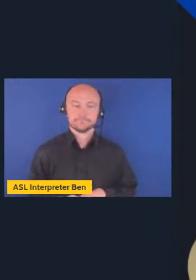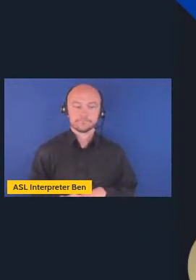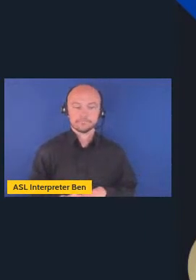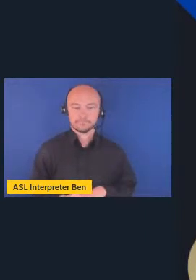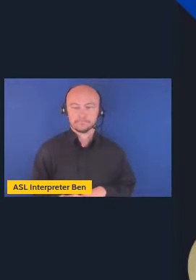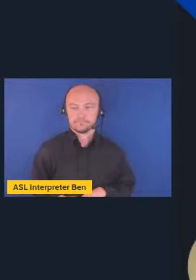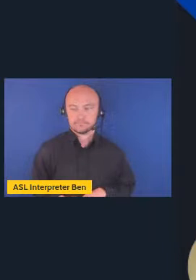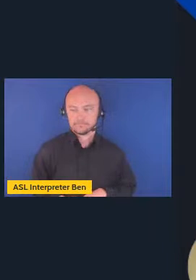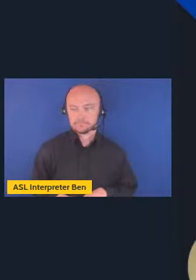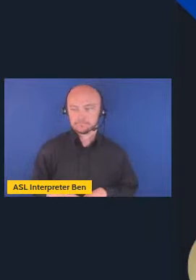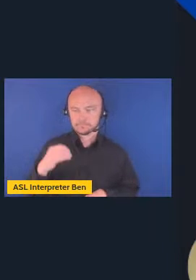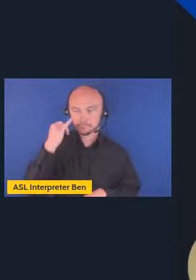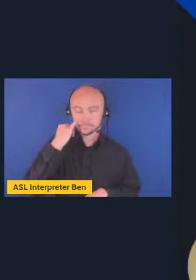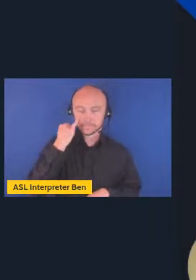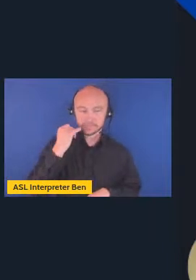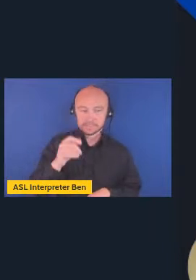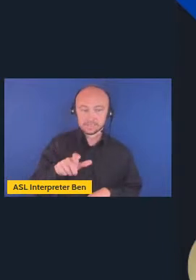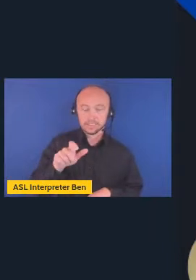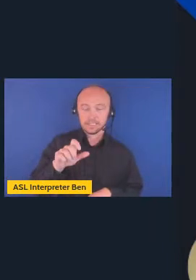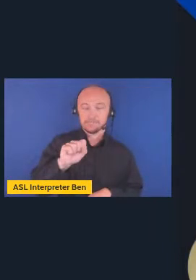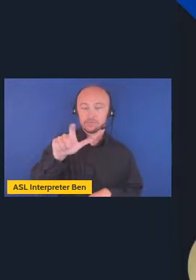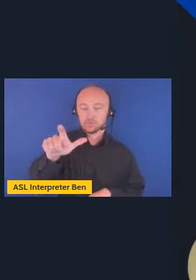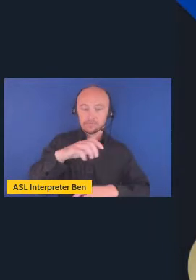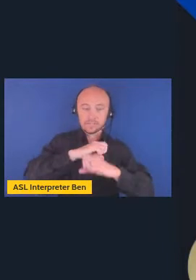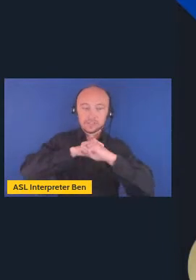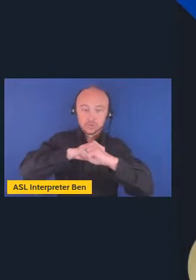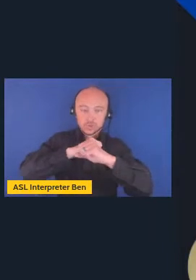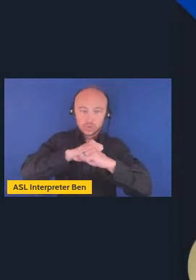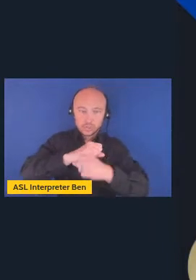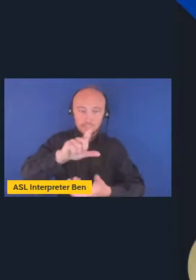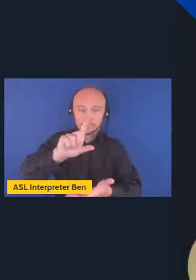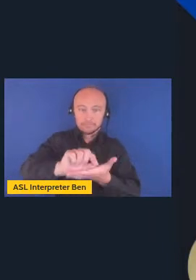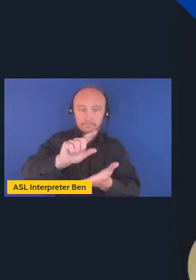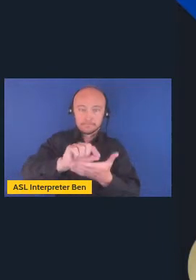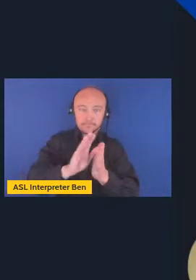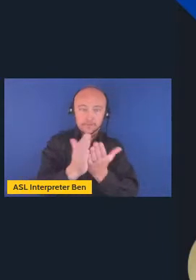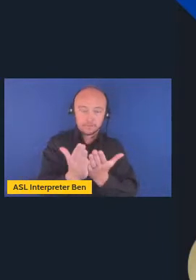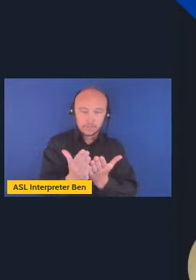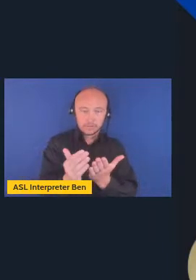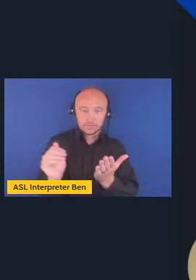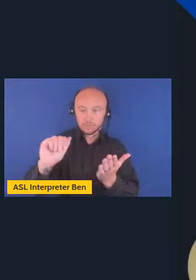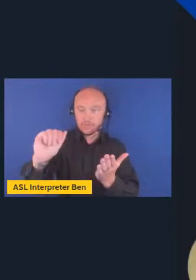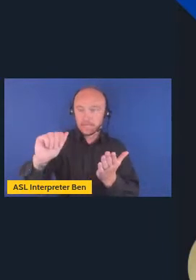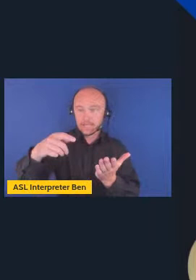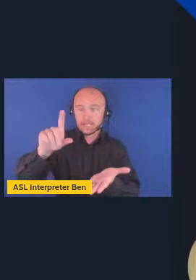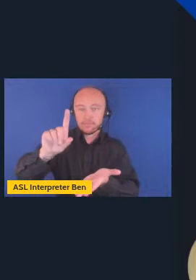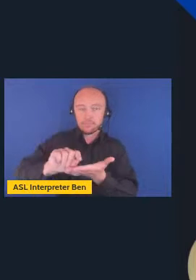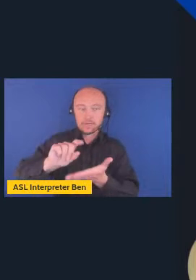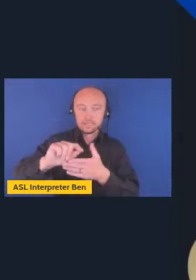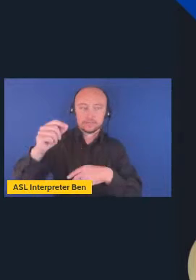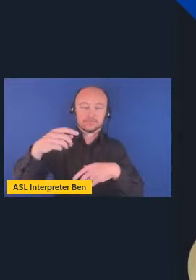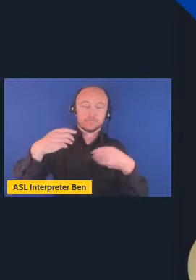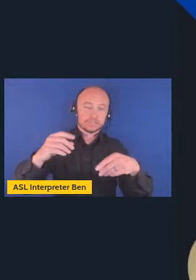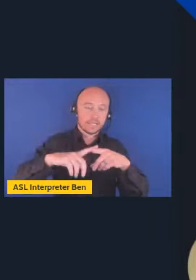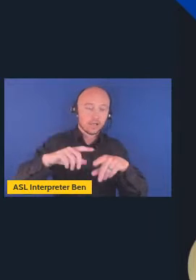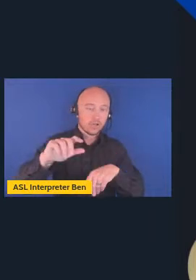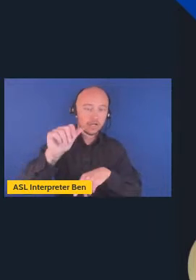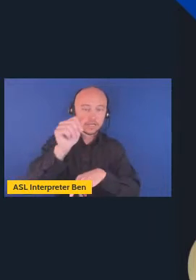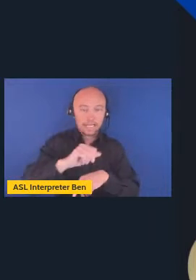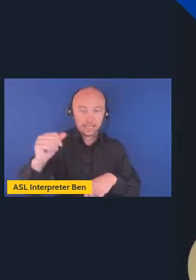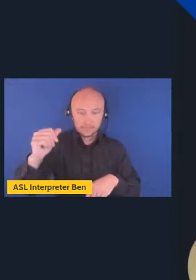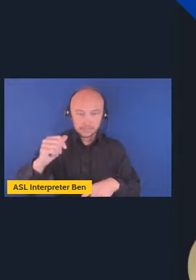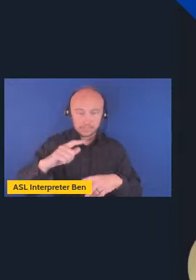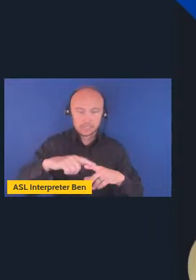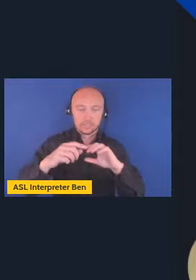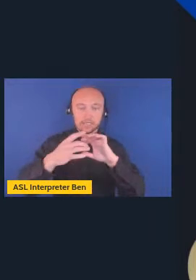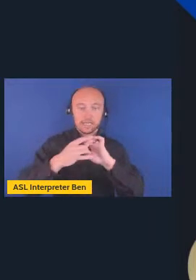the serverless security, I've published a book with A-Press that's available for sale on Amazon, and also I'm releasing